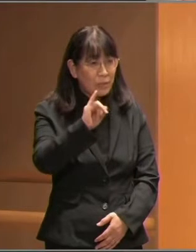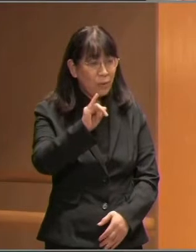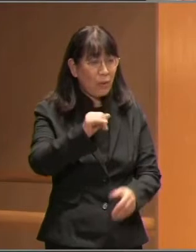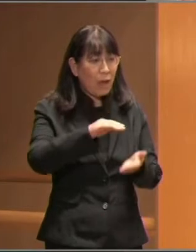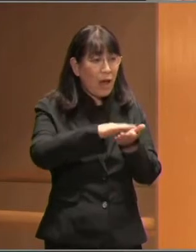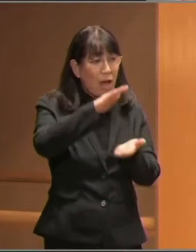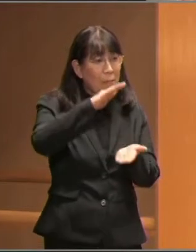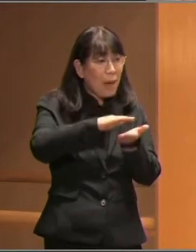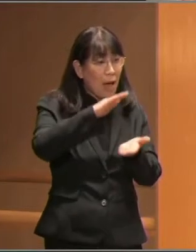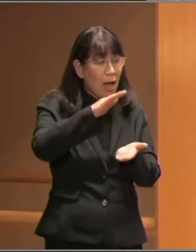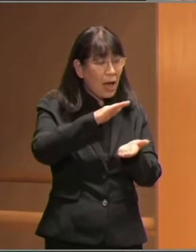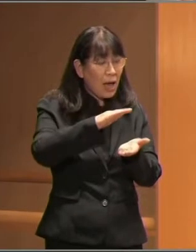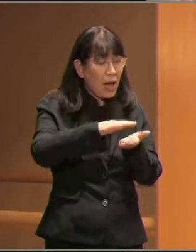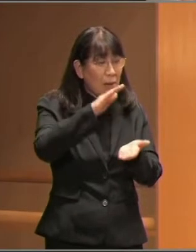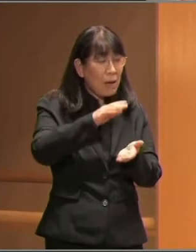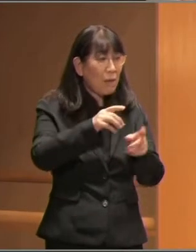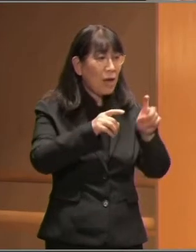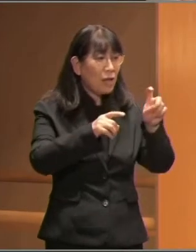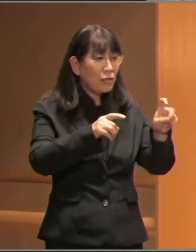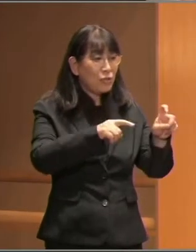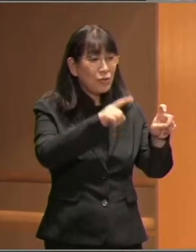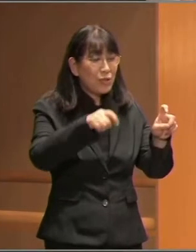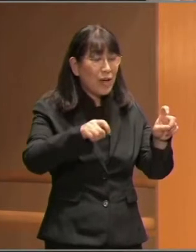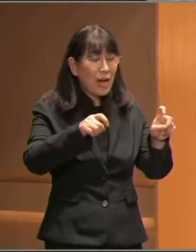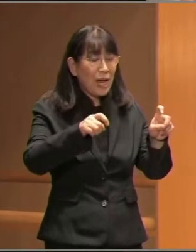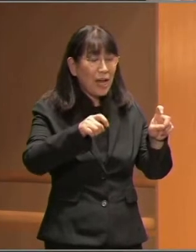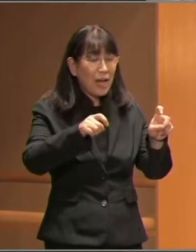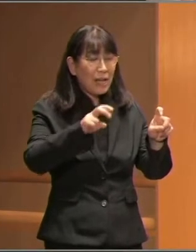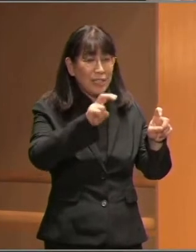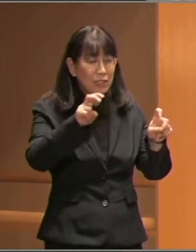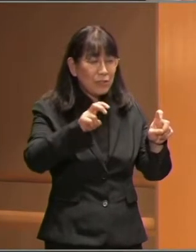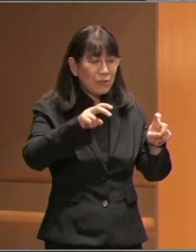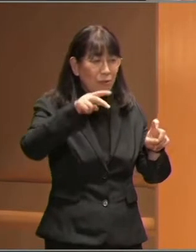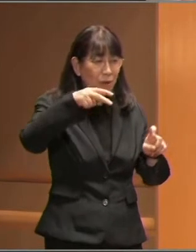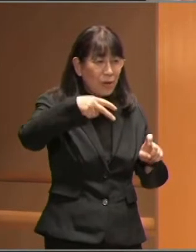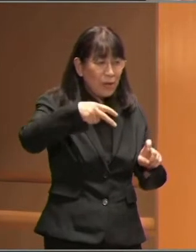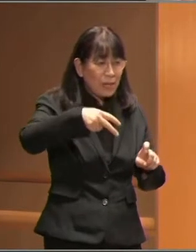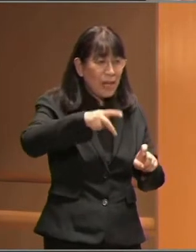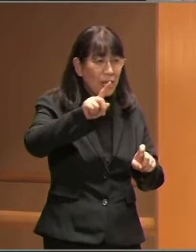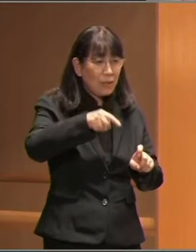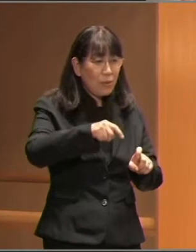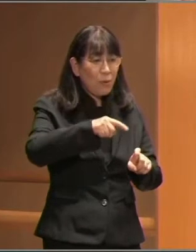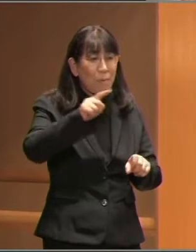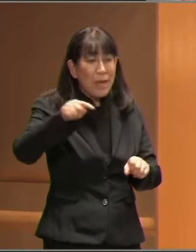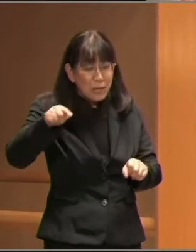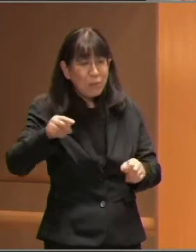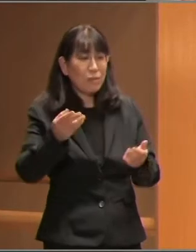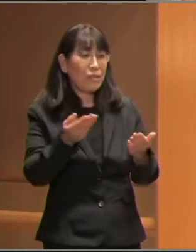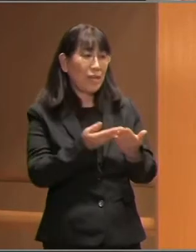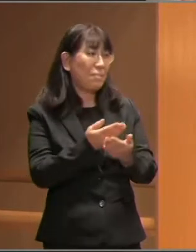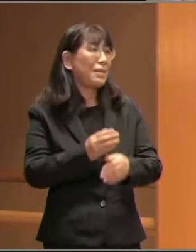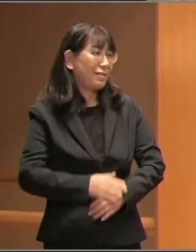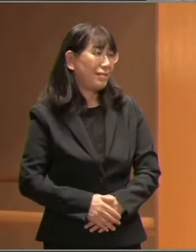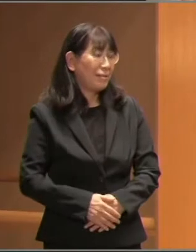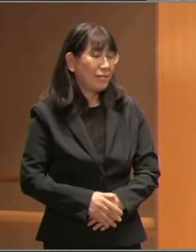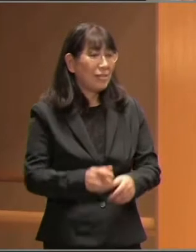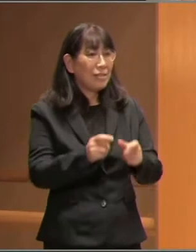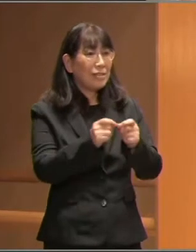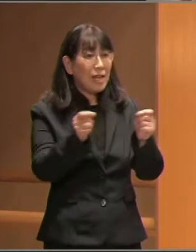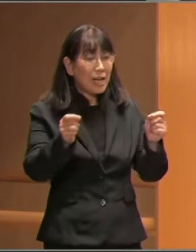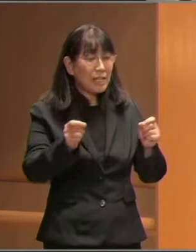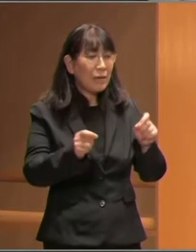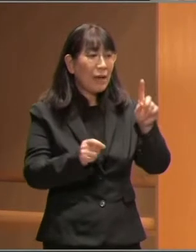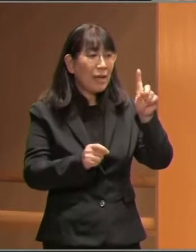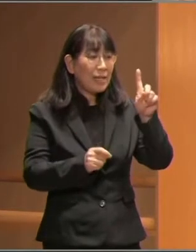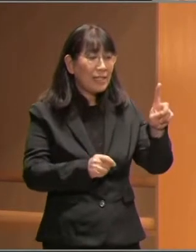the width of fiber is from 10 to 20 nanometers. The